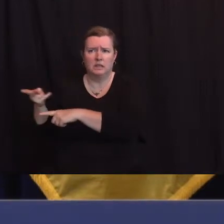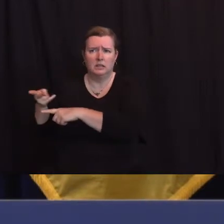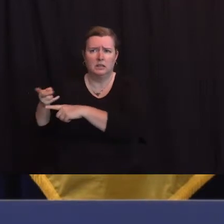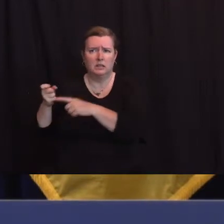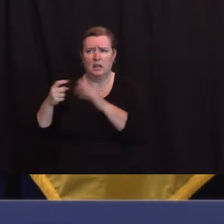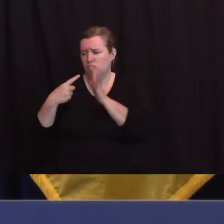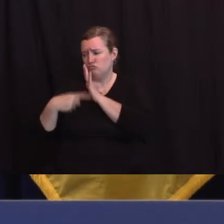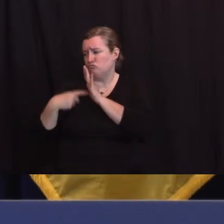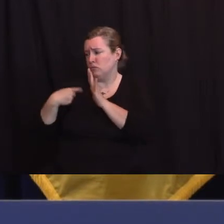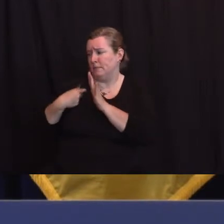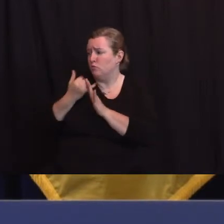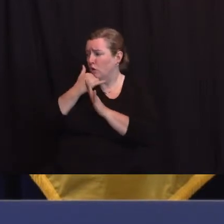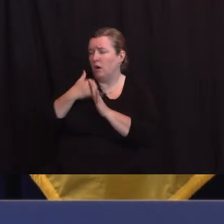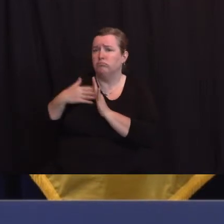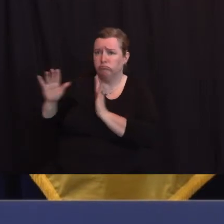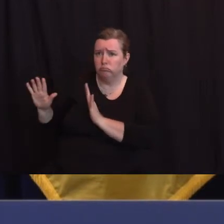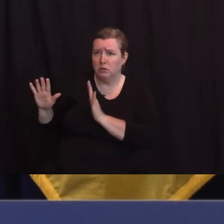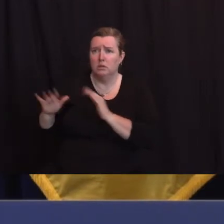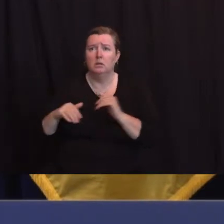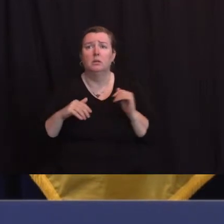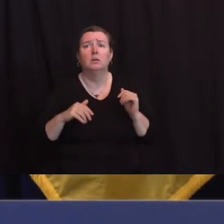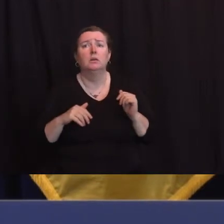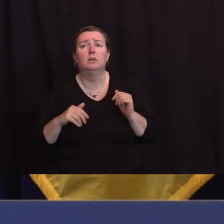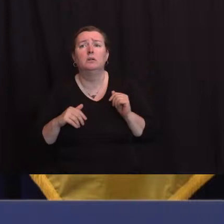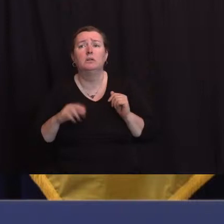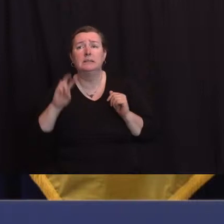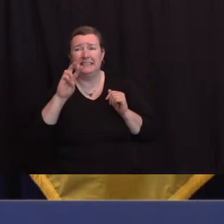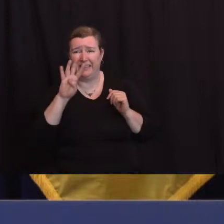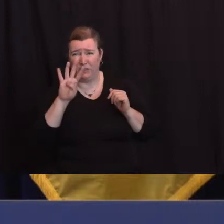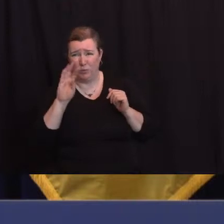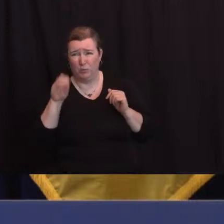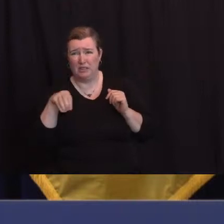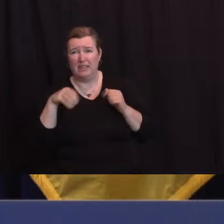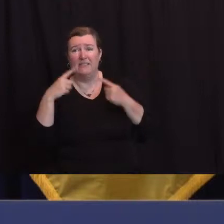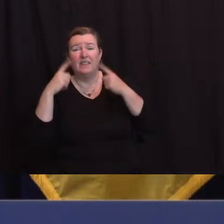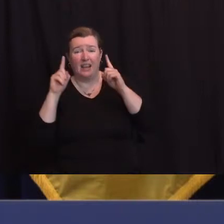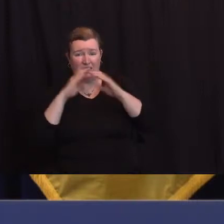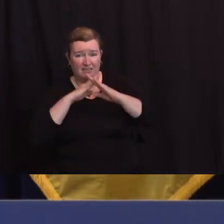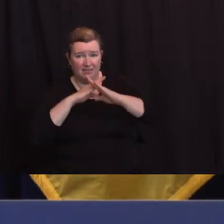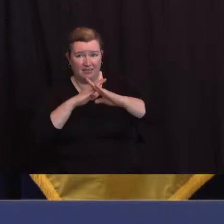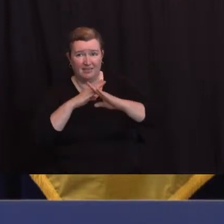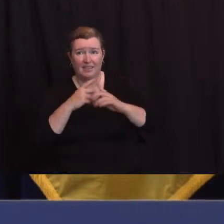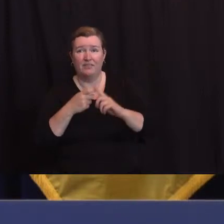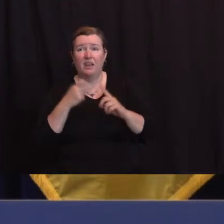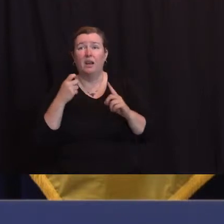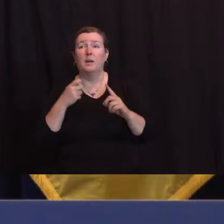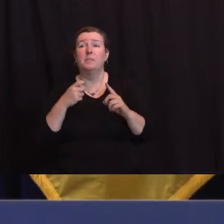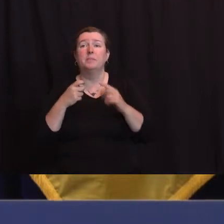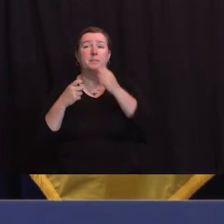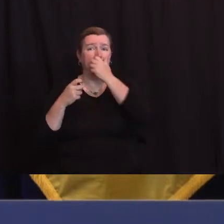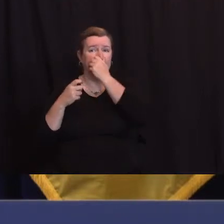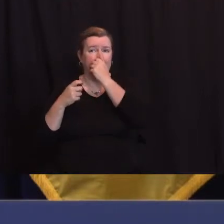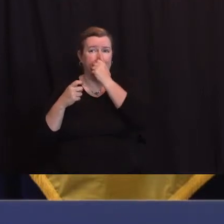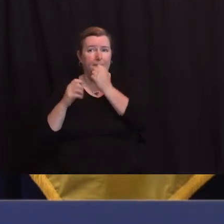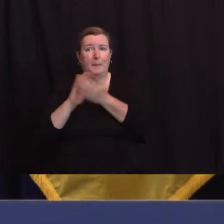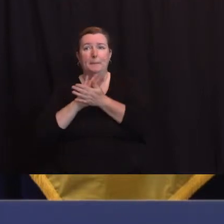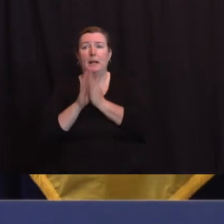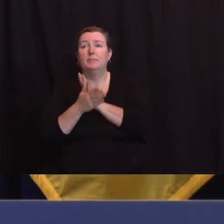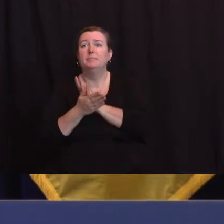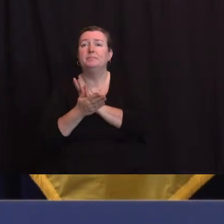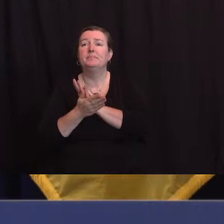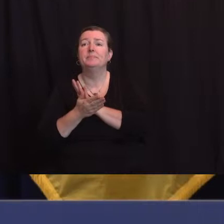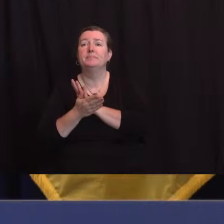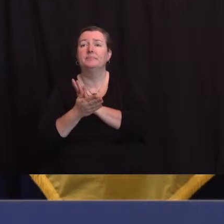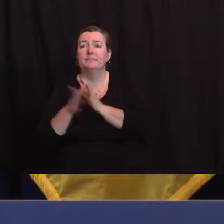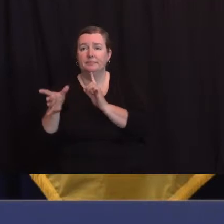differently, that was 64% effective against getting COVID from the variant, as opposed to you're going to the hospital or, God